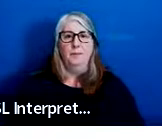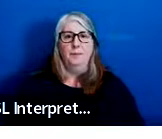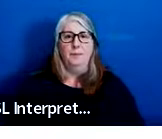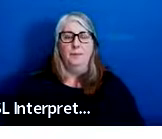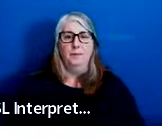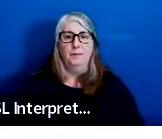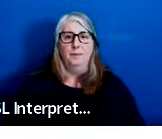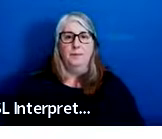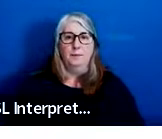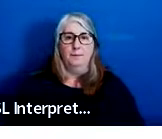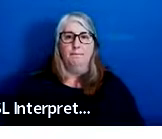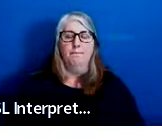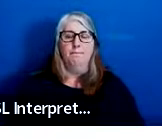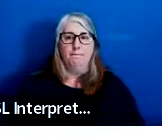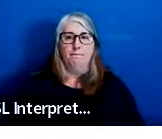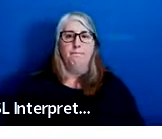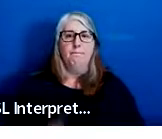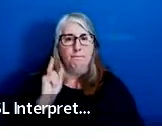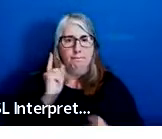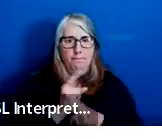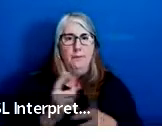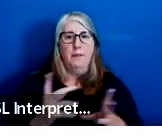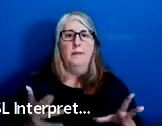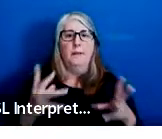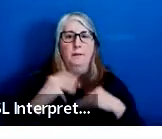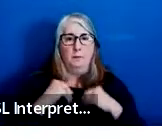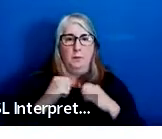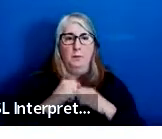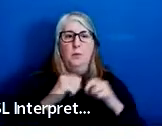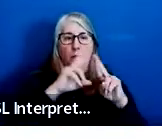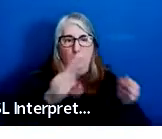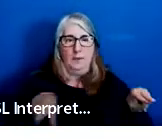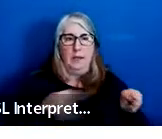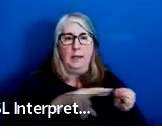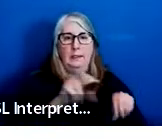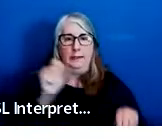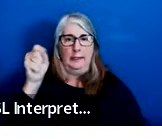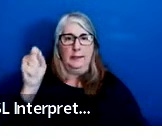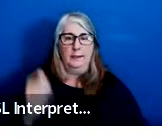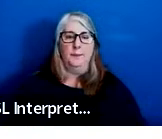100% correct. Those are acceptable through your recycling cart.